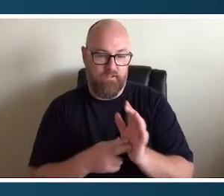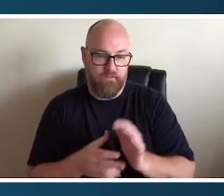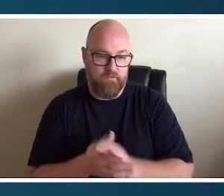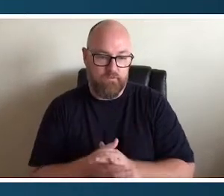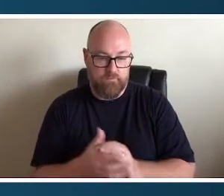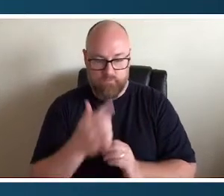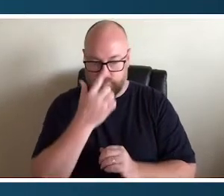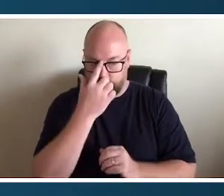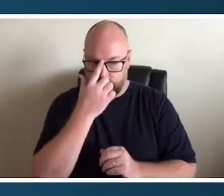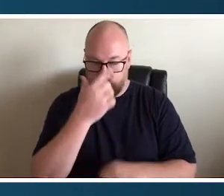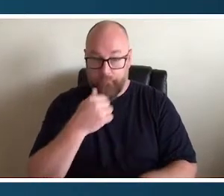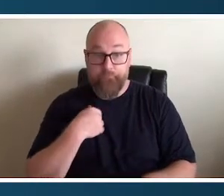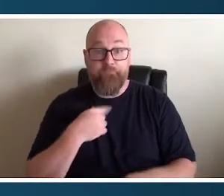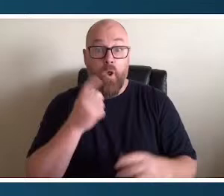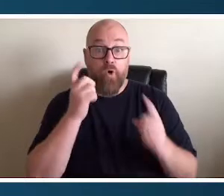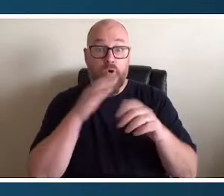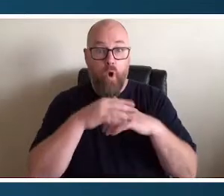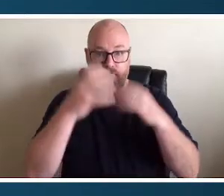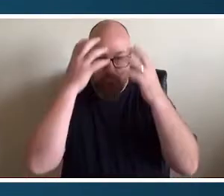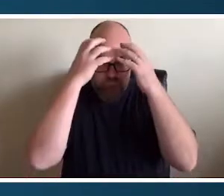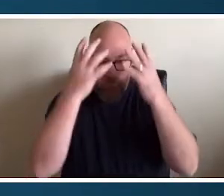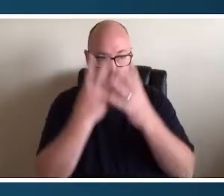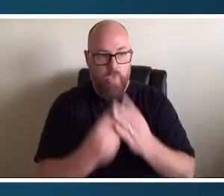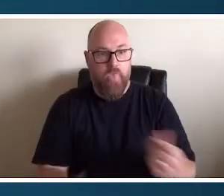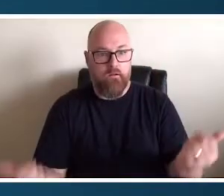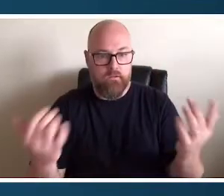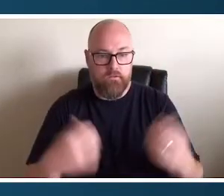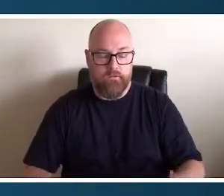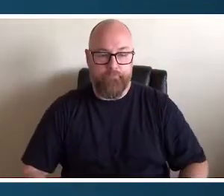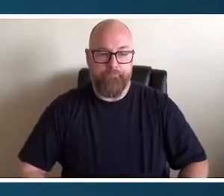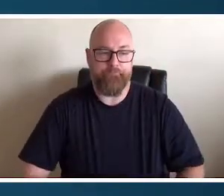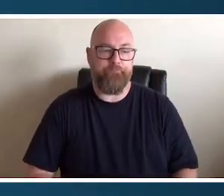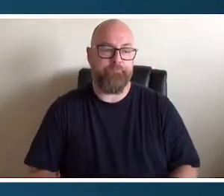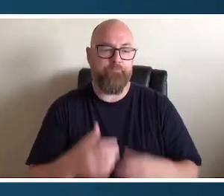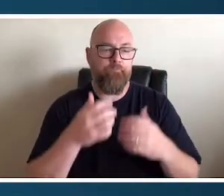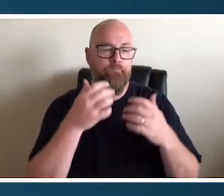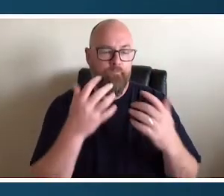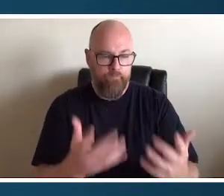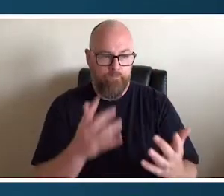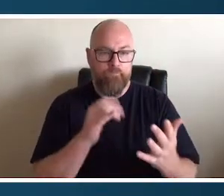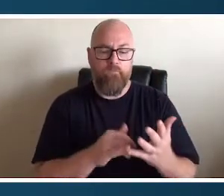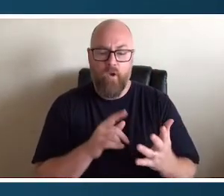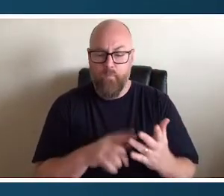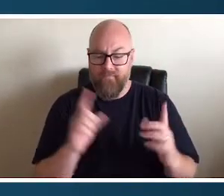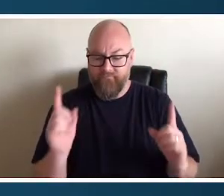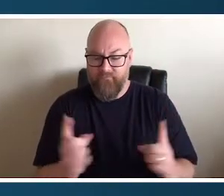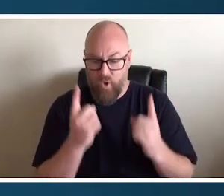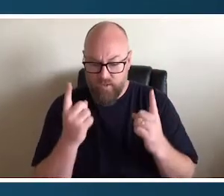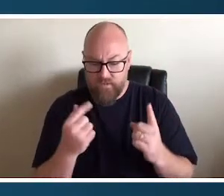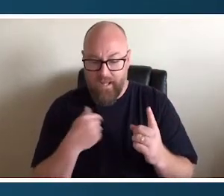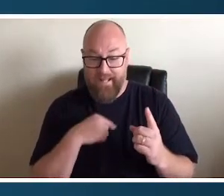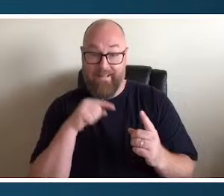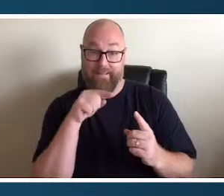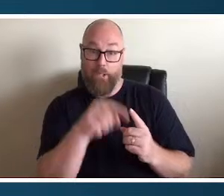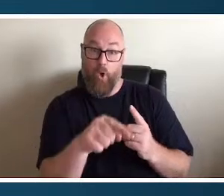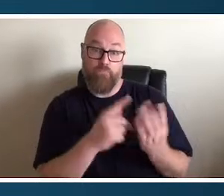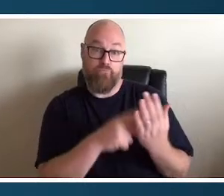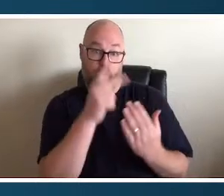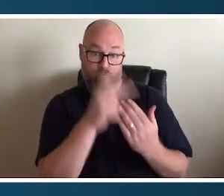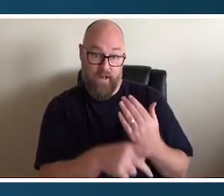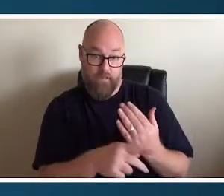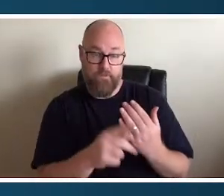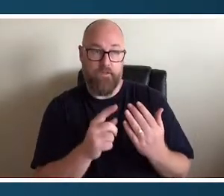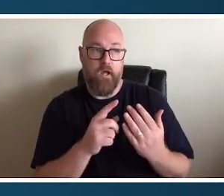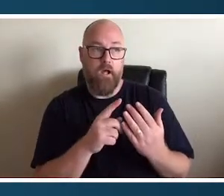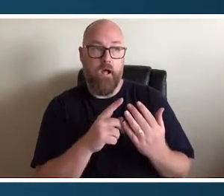drain from the sending country, so first of all, these programs are designed to take only low-skill